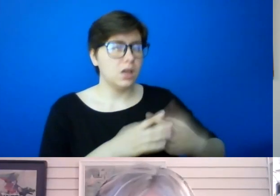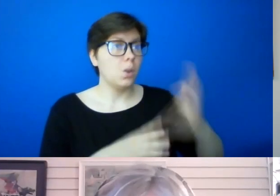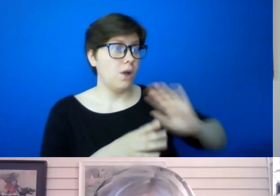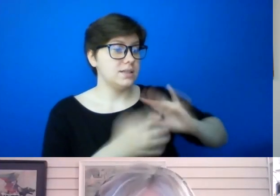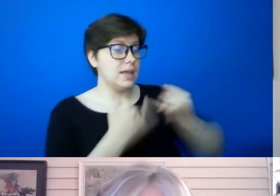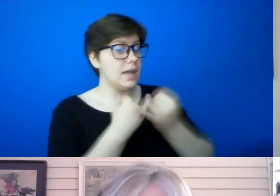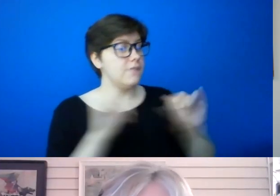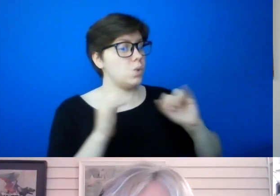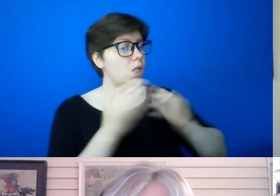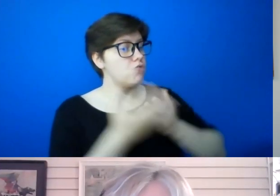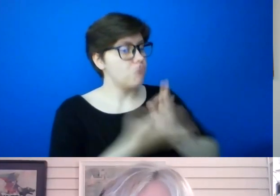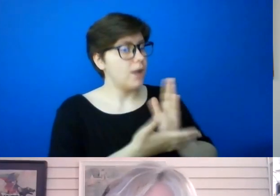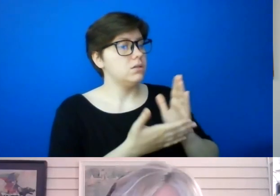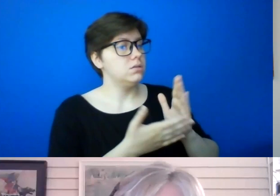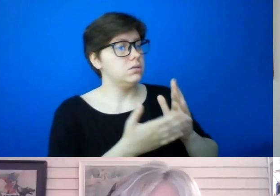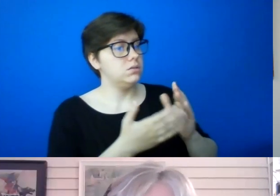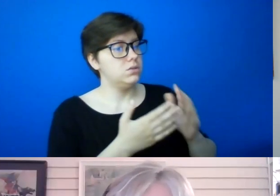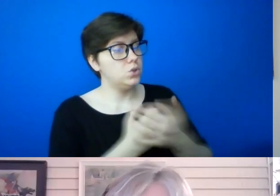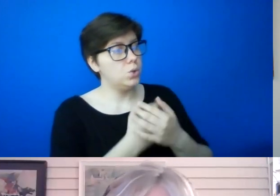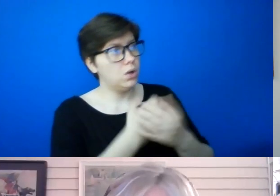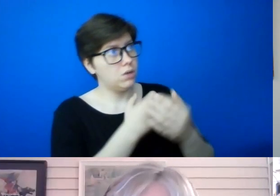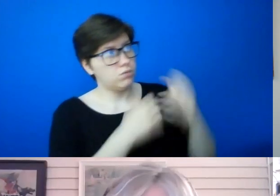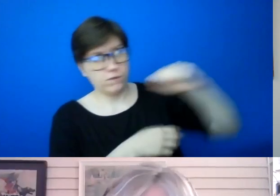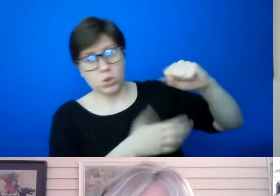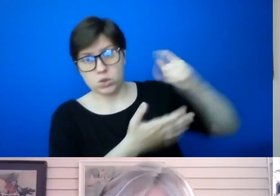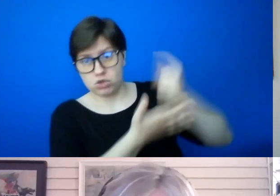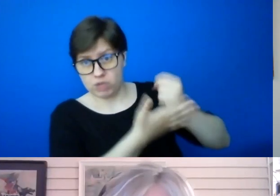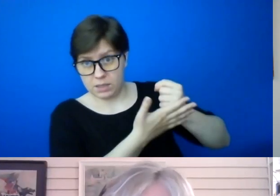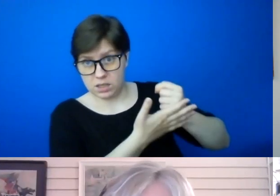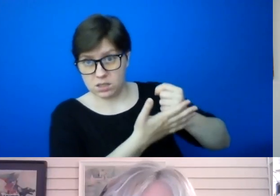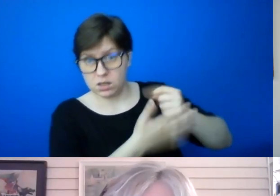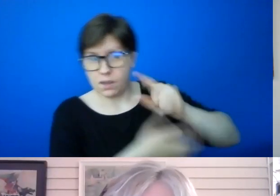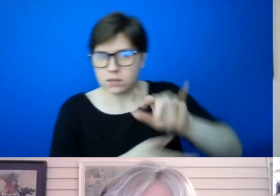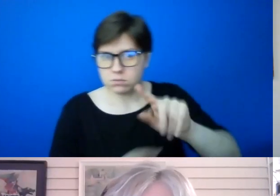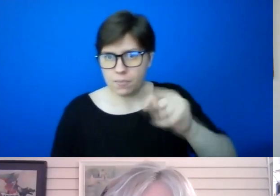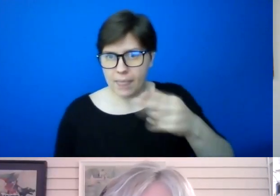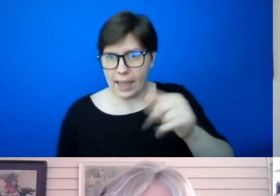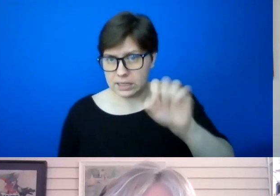refuse treatment, right, which is the analogy that Thaddeus is making to what's going on